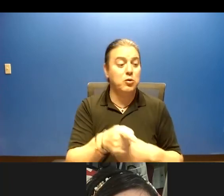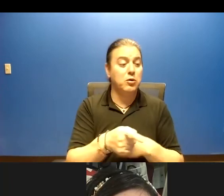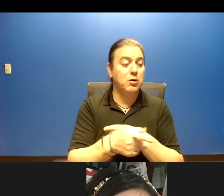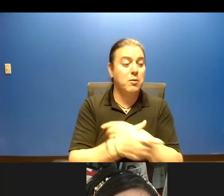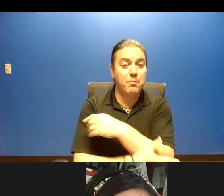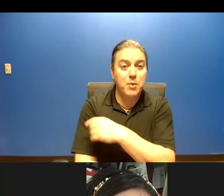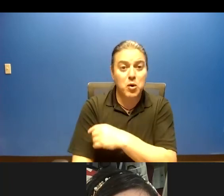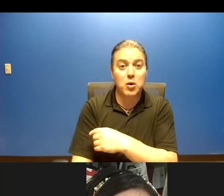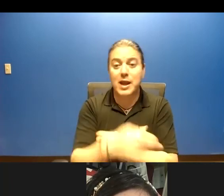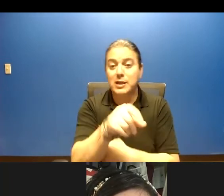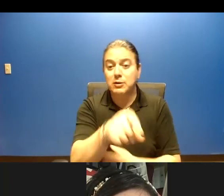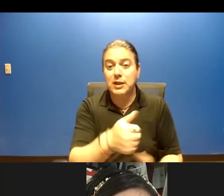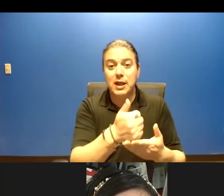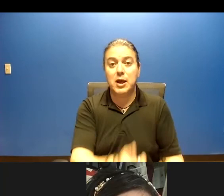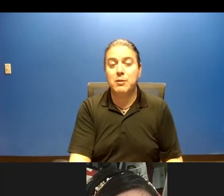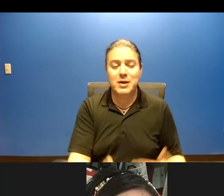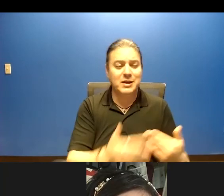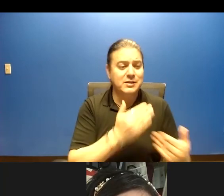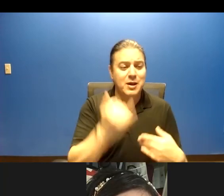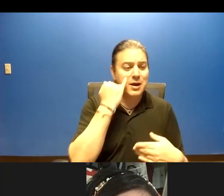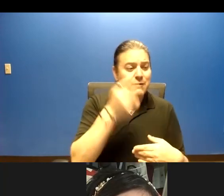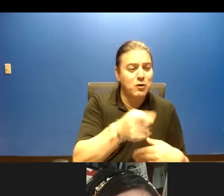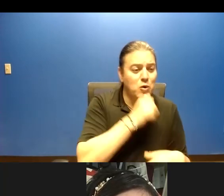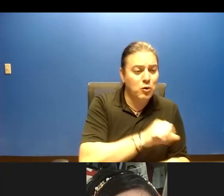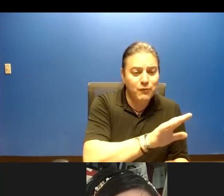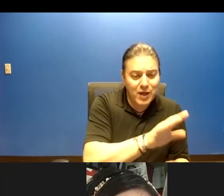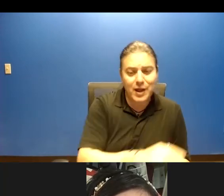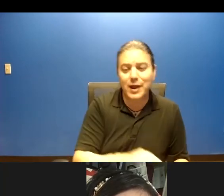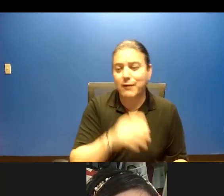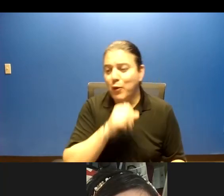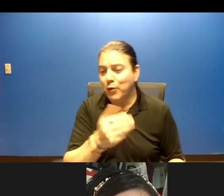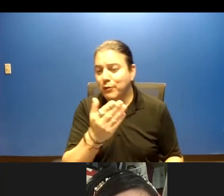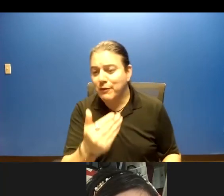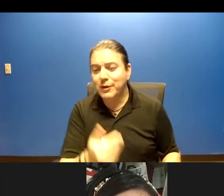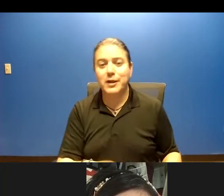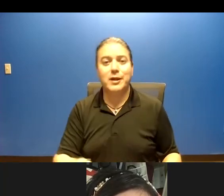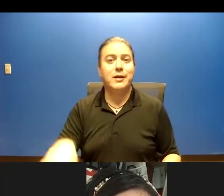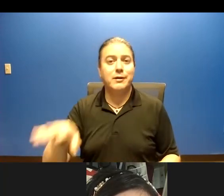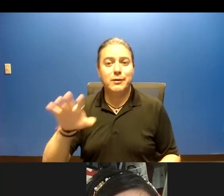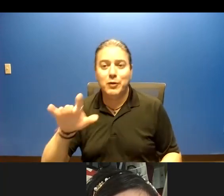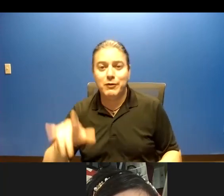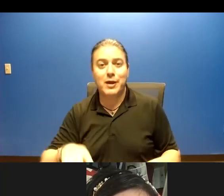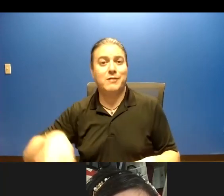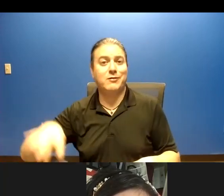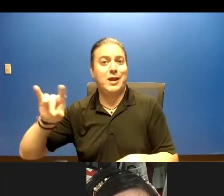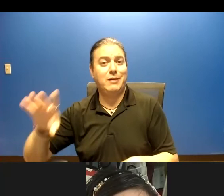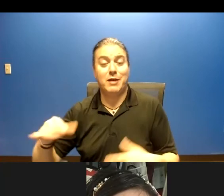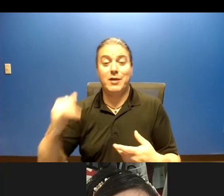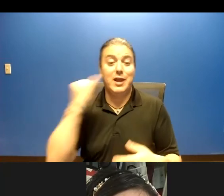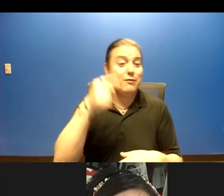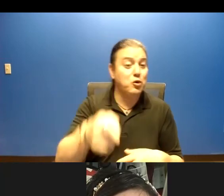if you're 5, 15, 55, or 85? Like if you're poor and sick and need help, you're poor and sick and need